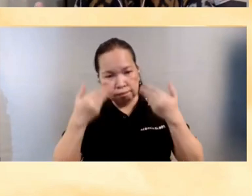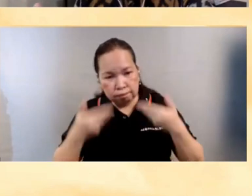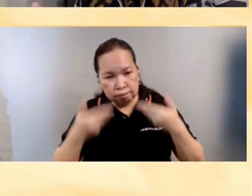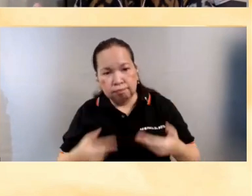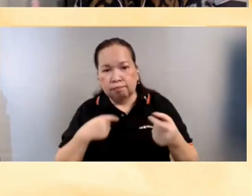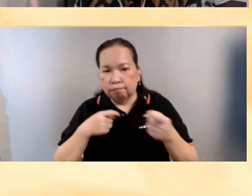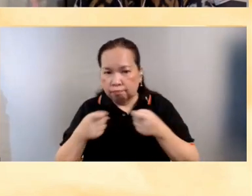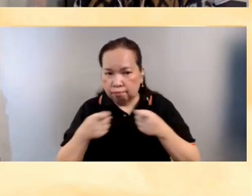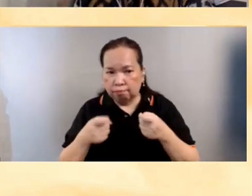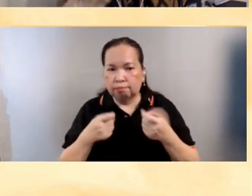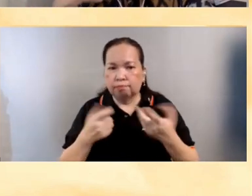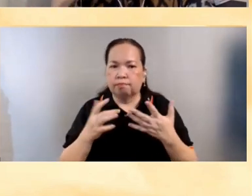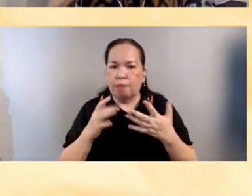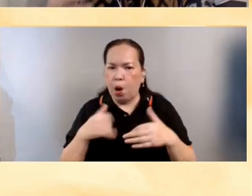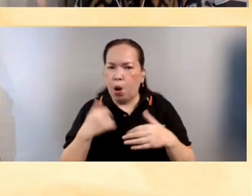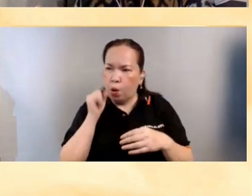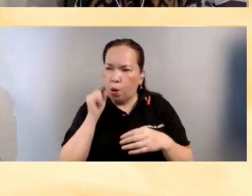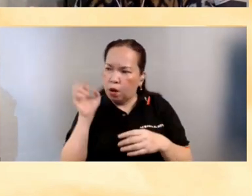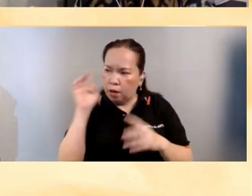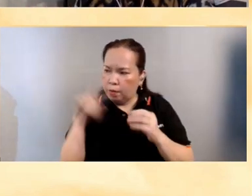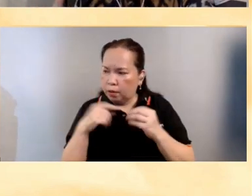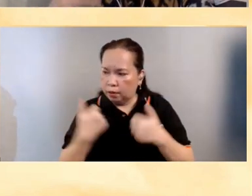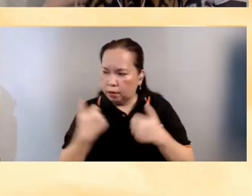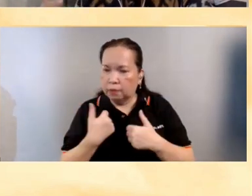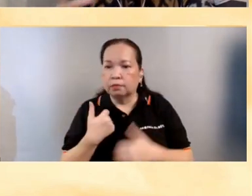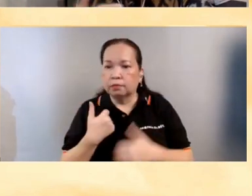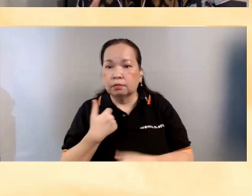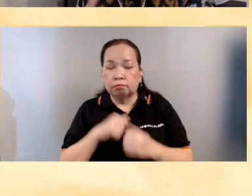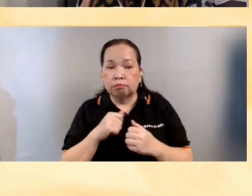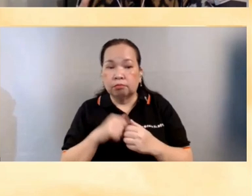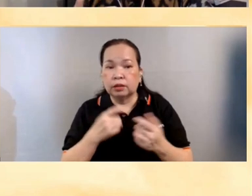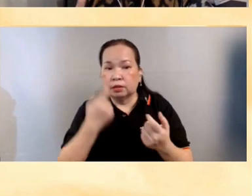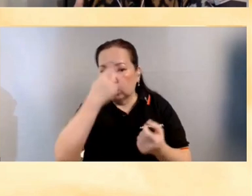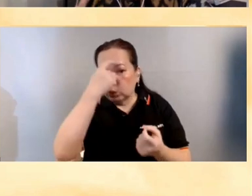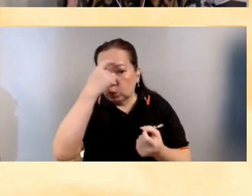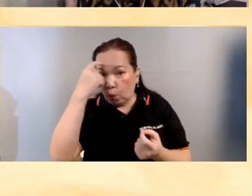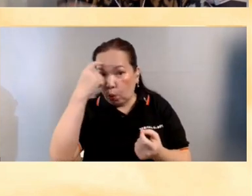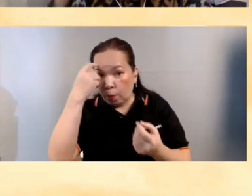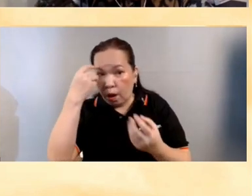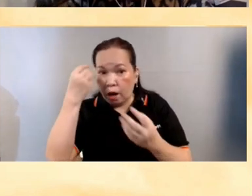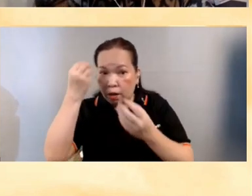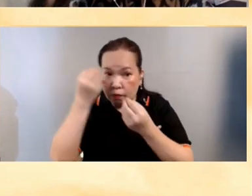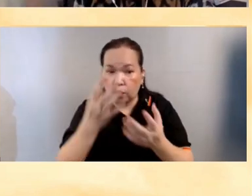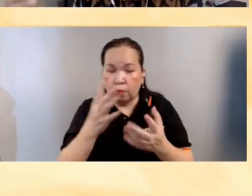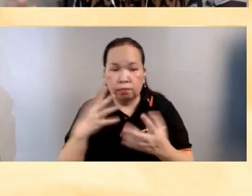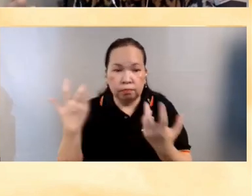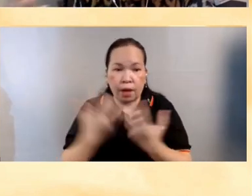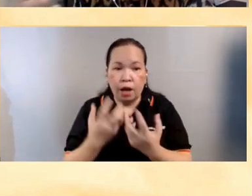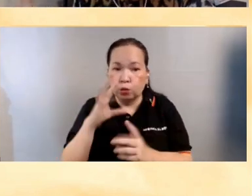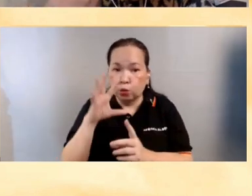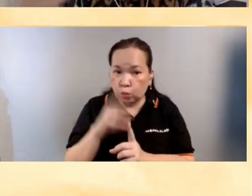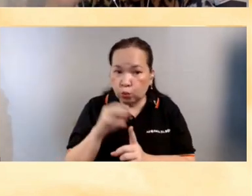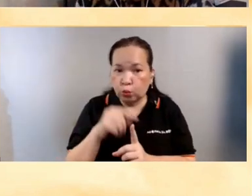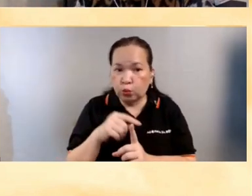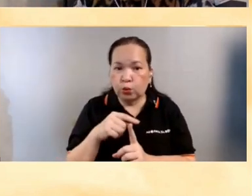providing intervention, so this is trauma informed, culturally adapted, and then